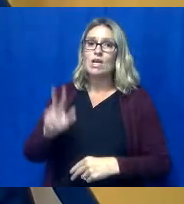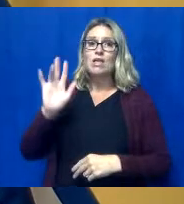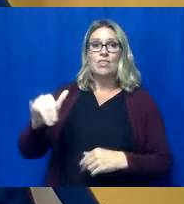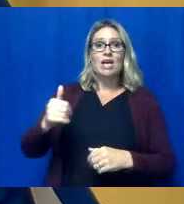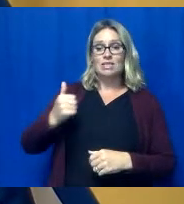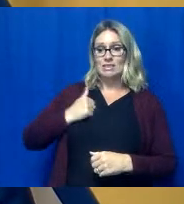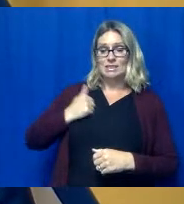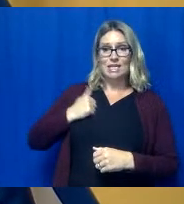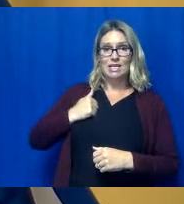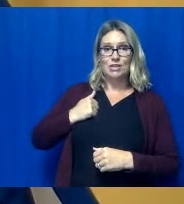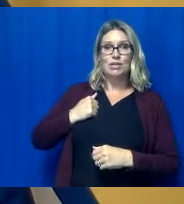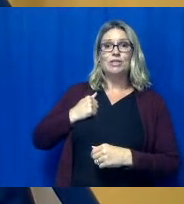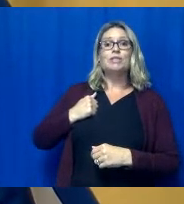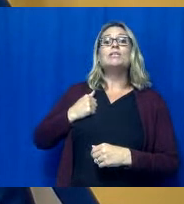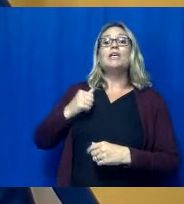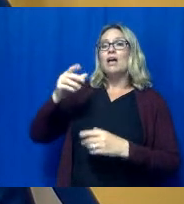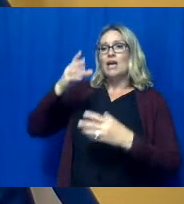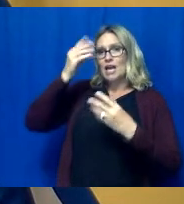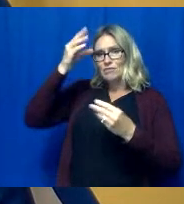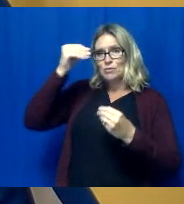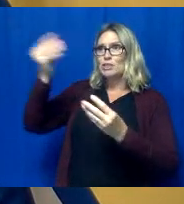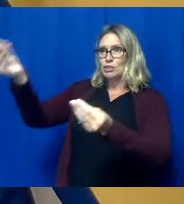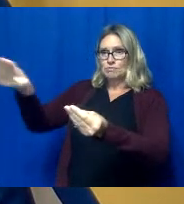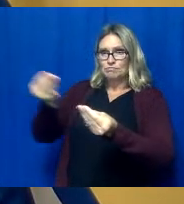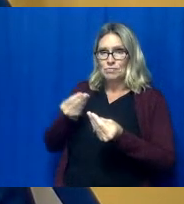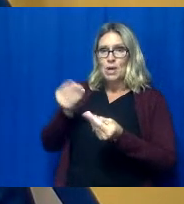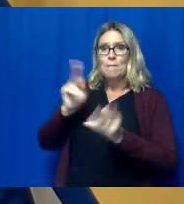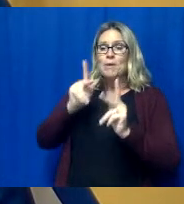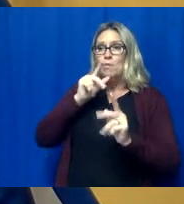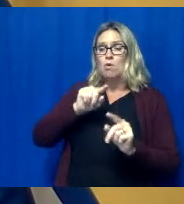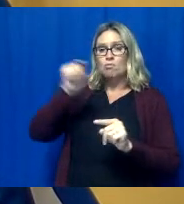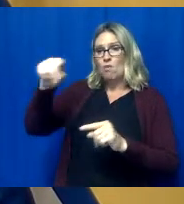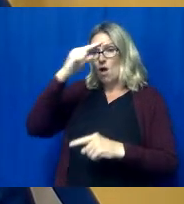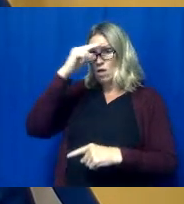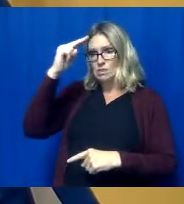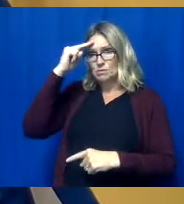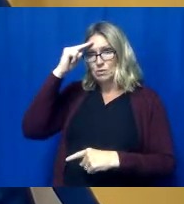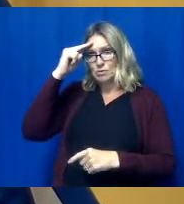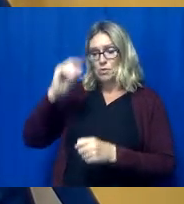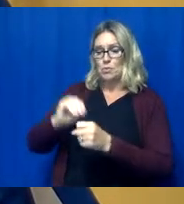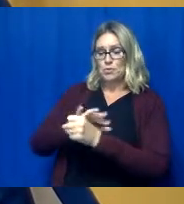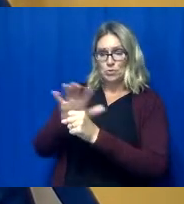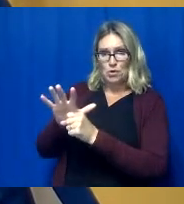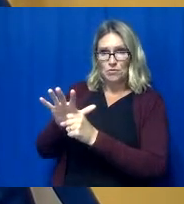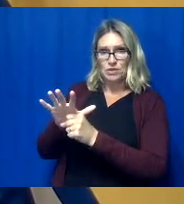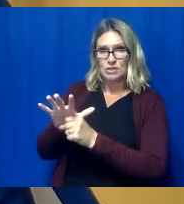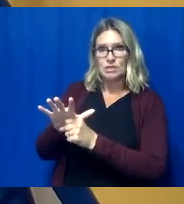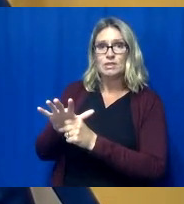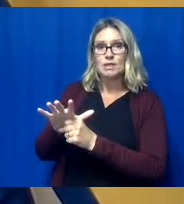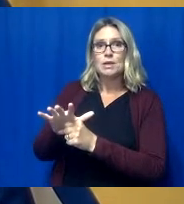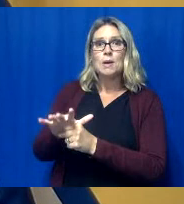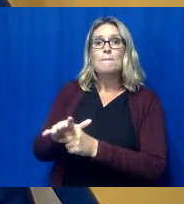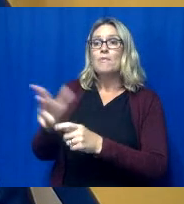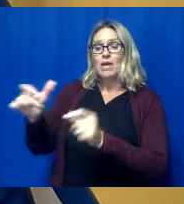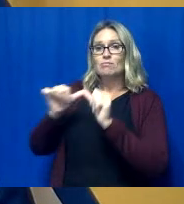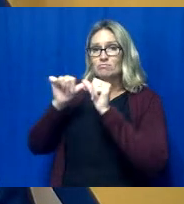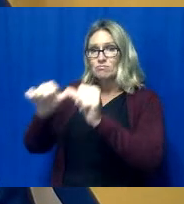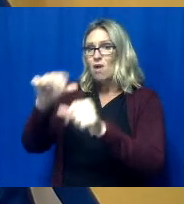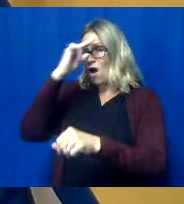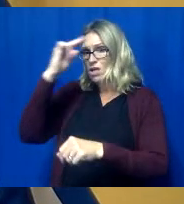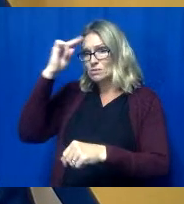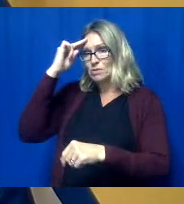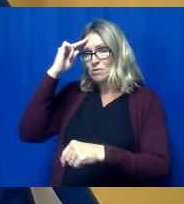Institute for Health Information showed that people who are hospitalized with COVID-19 typically remain in hospital for